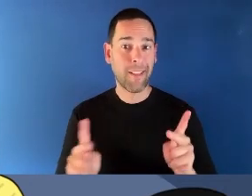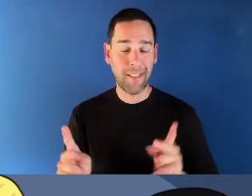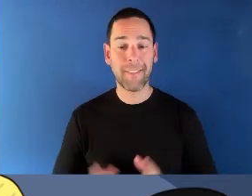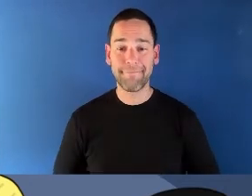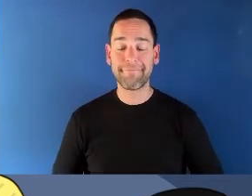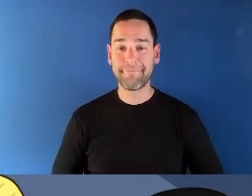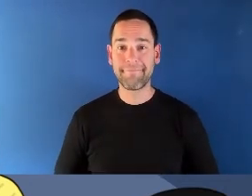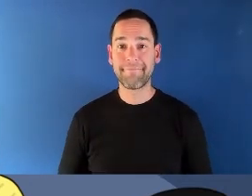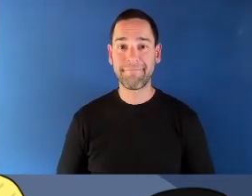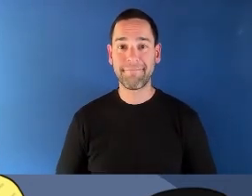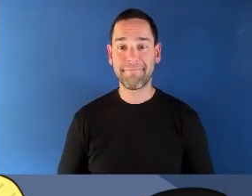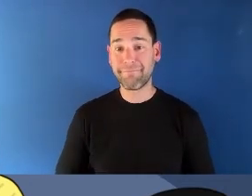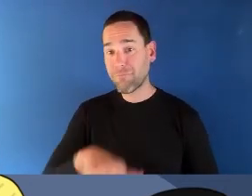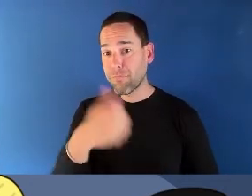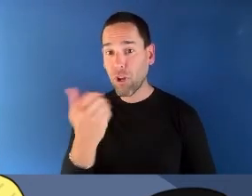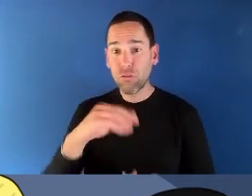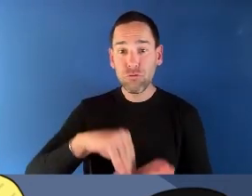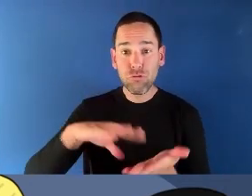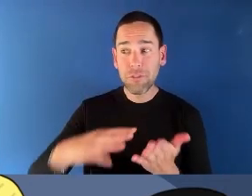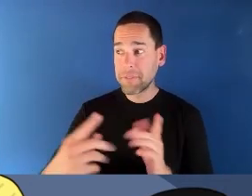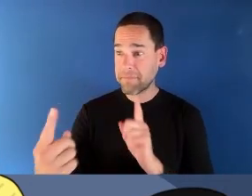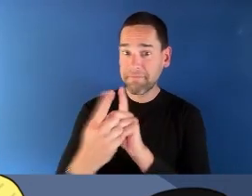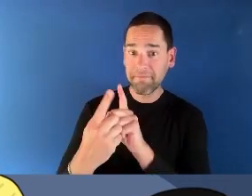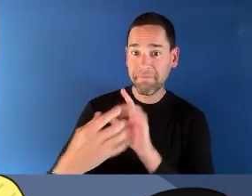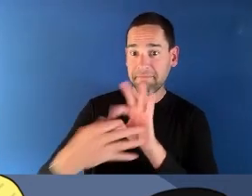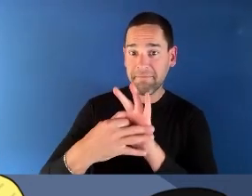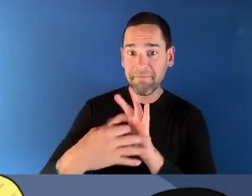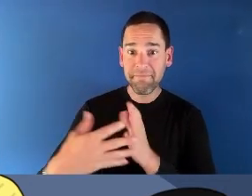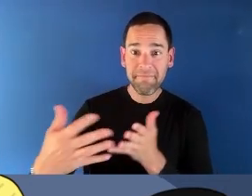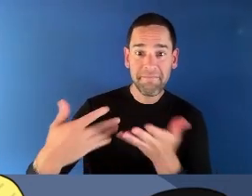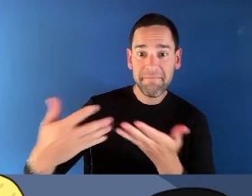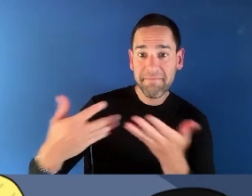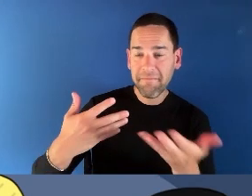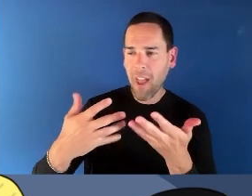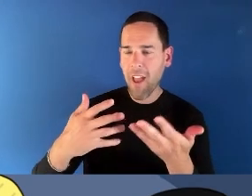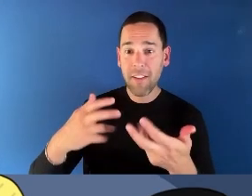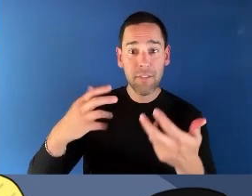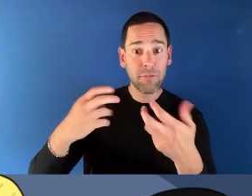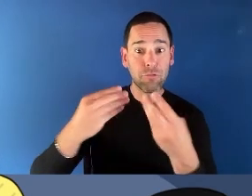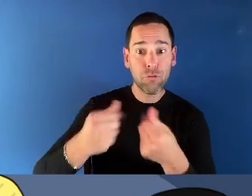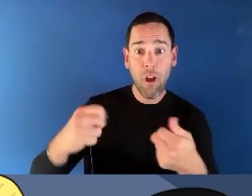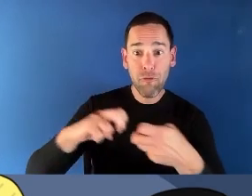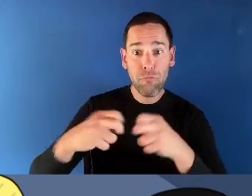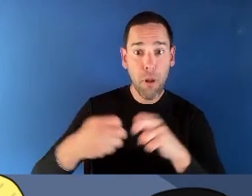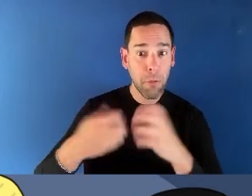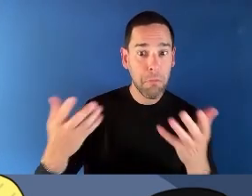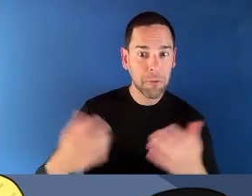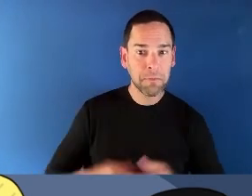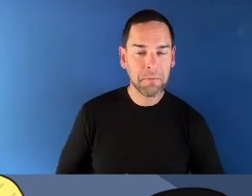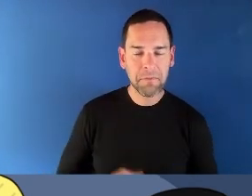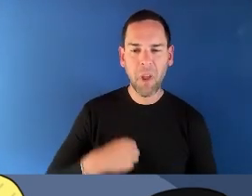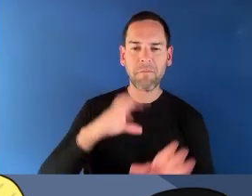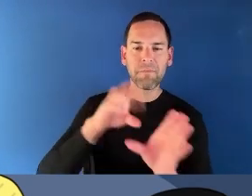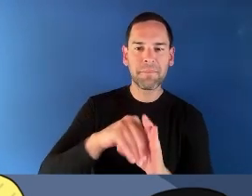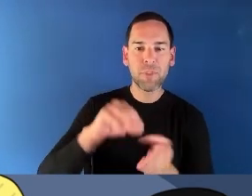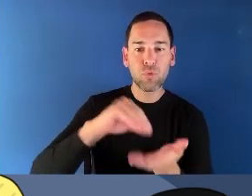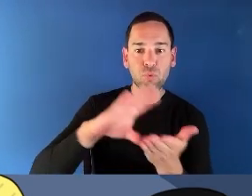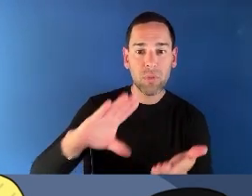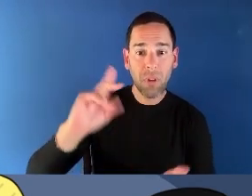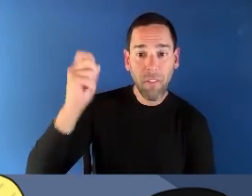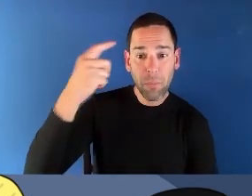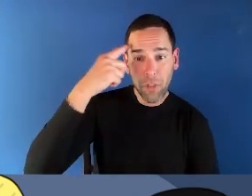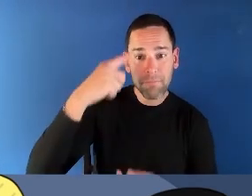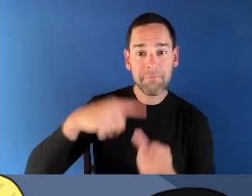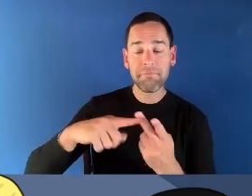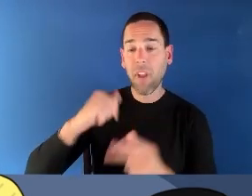collaborate with other students and be in problem solving scenarios. I've been involved in student government, our alumni association,